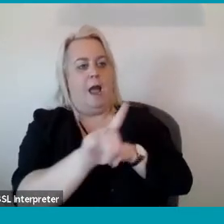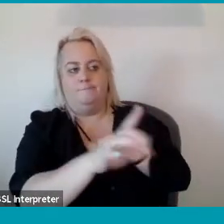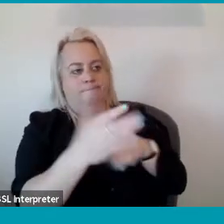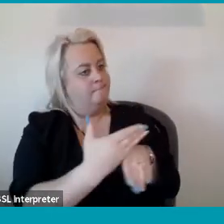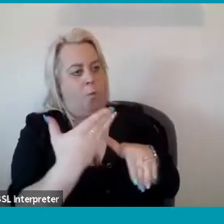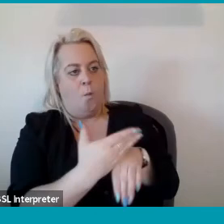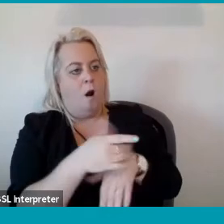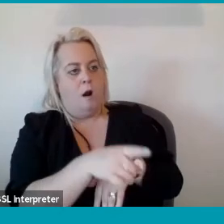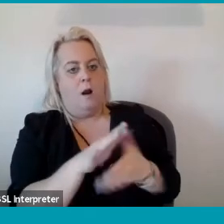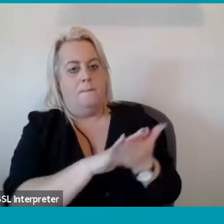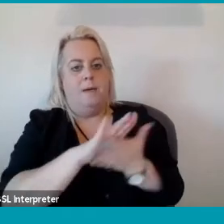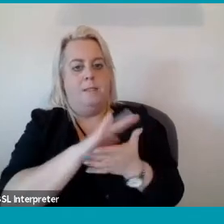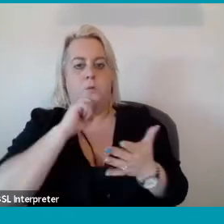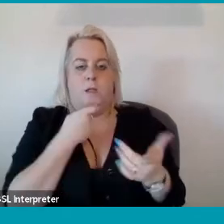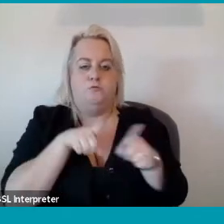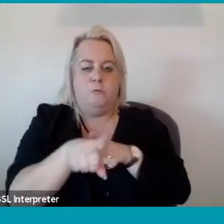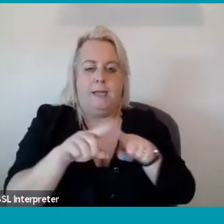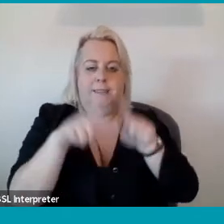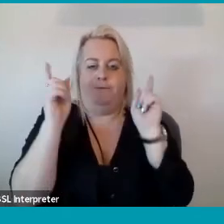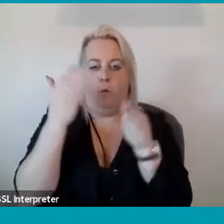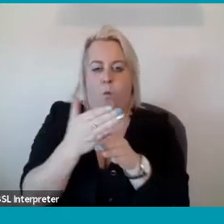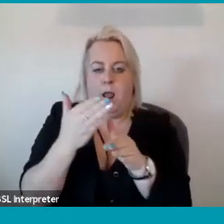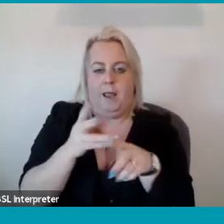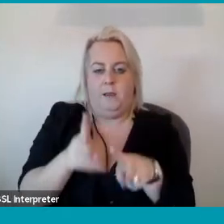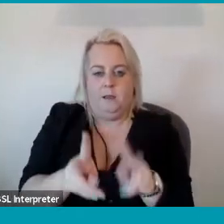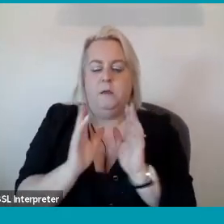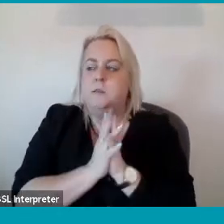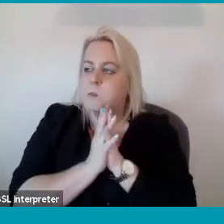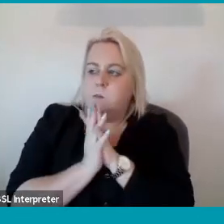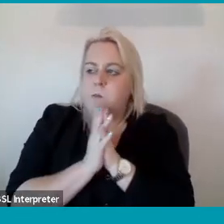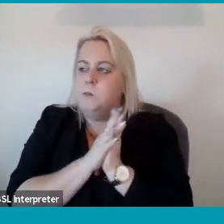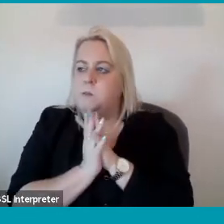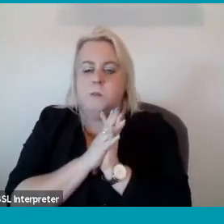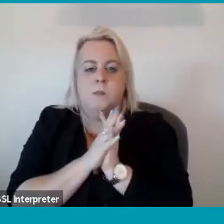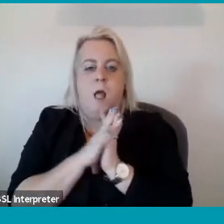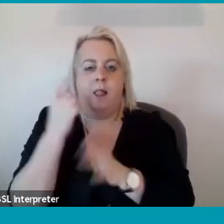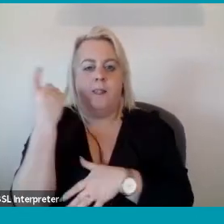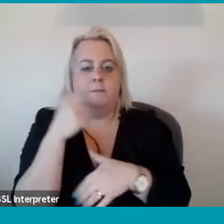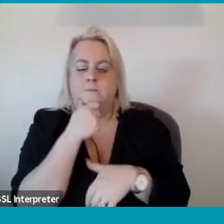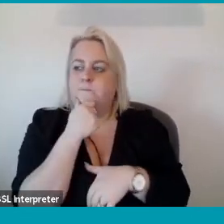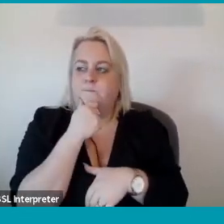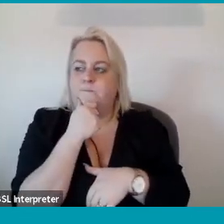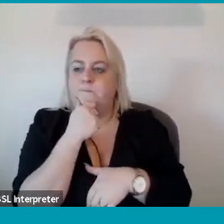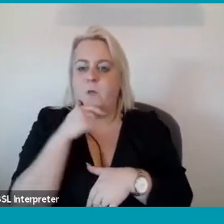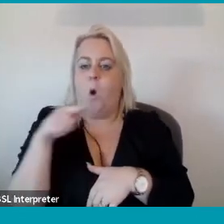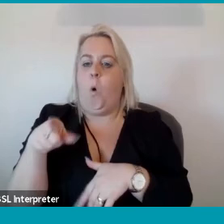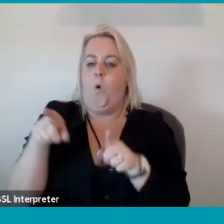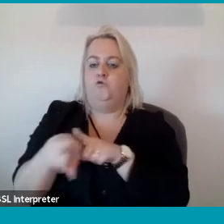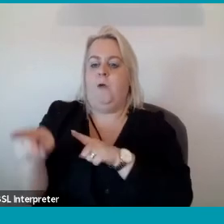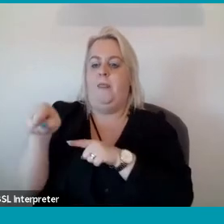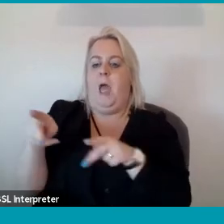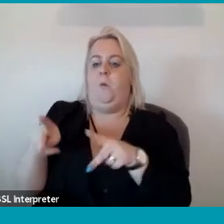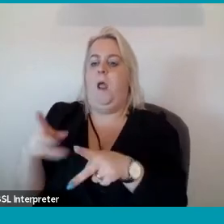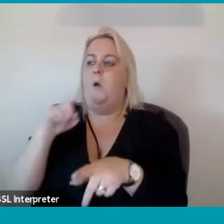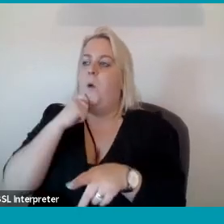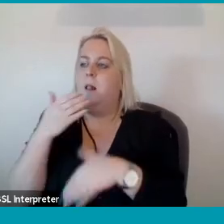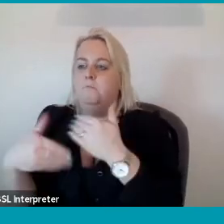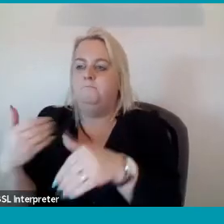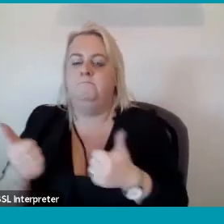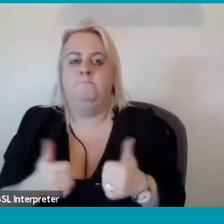doesn't work, let's try it this way, and have to keep going back and being determined and persistent. And again, as an employer, what you want in your workforce